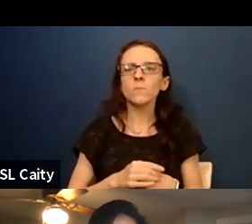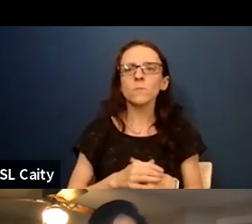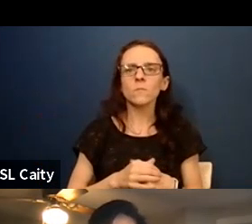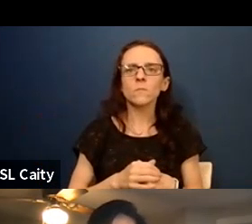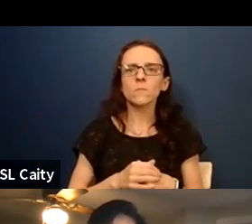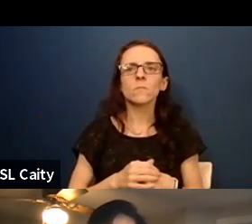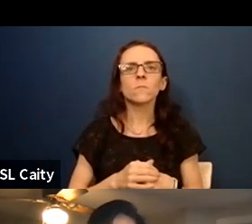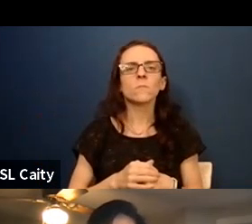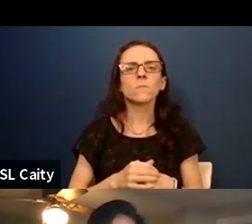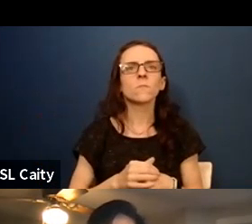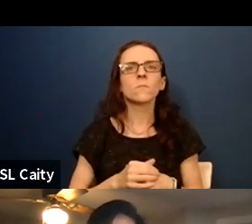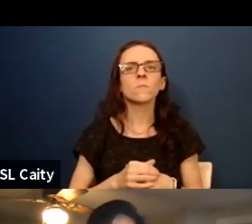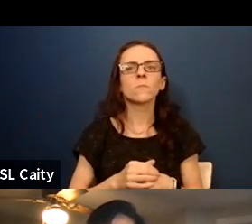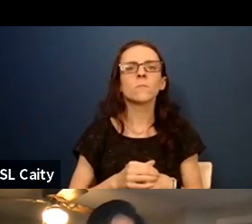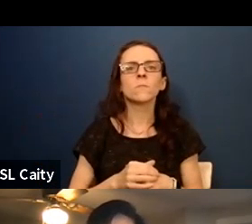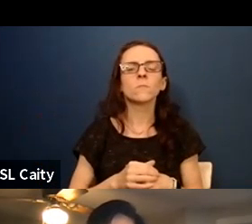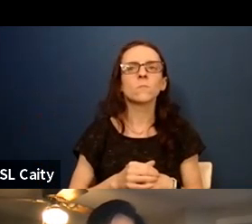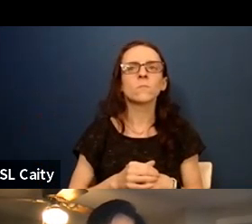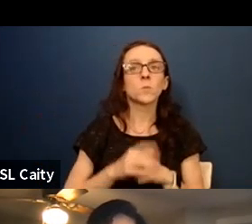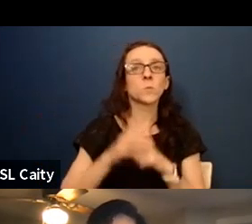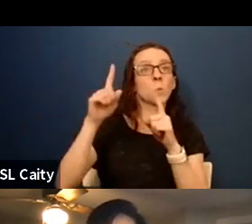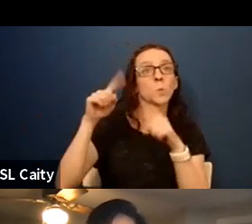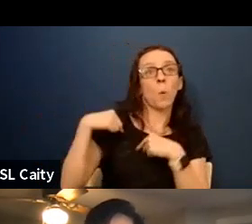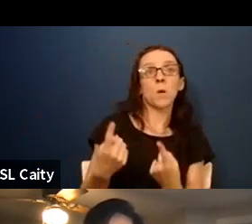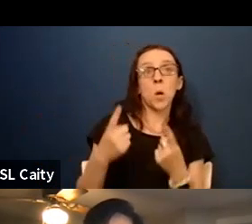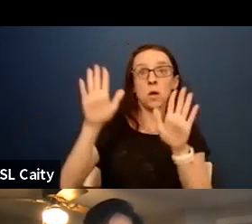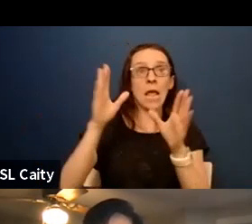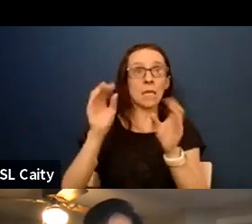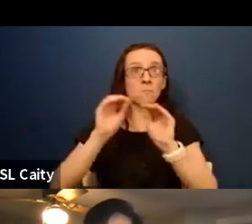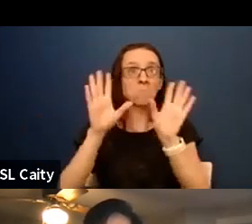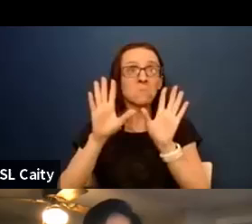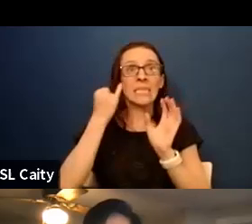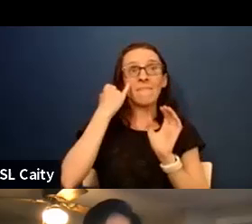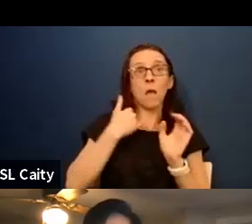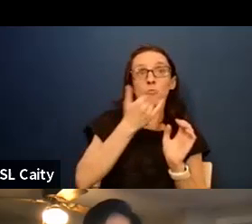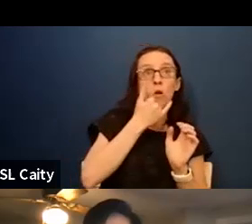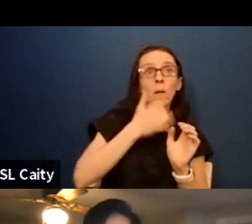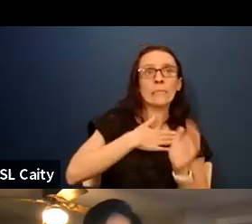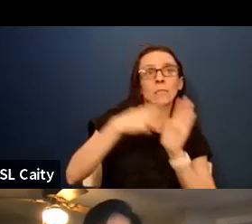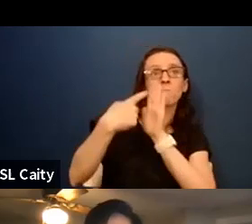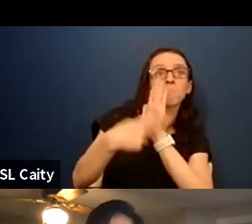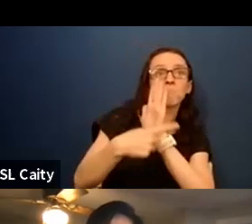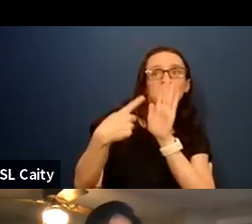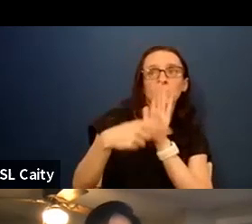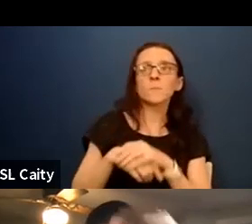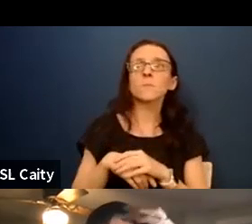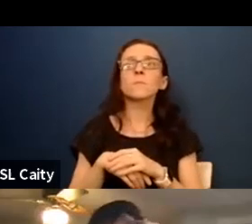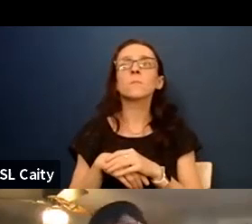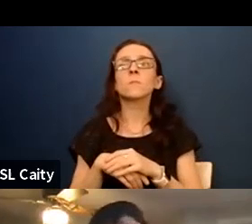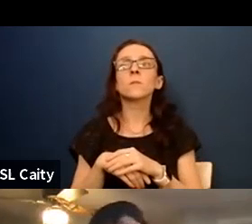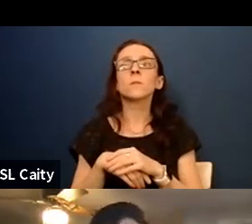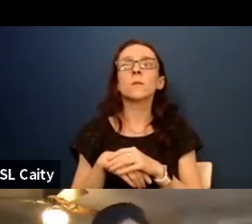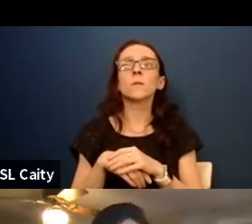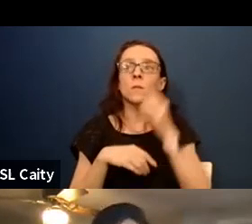table, and correct me if I miss anything, folks. What we currently have on the